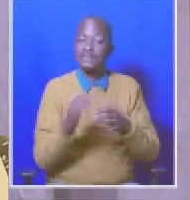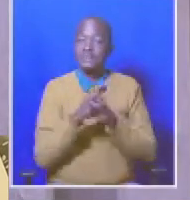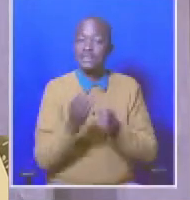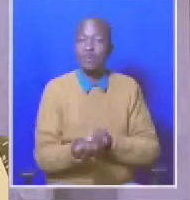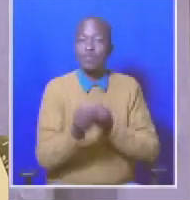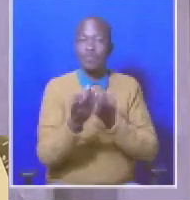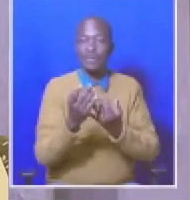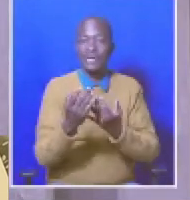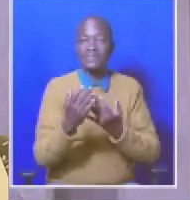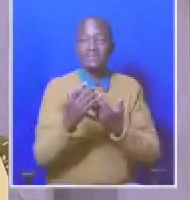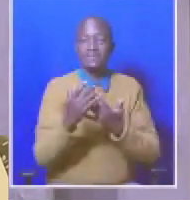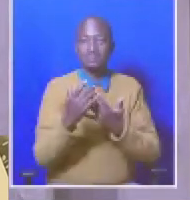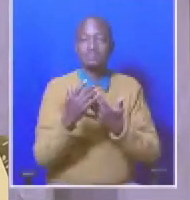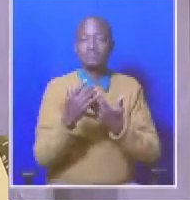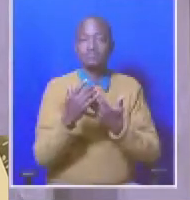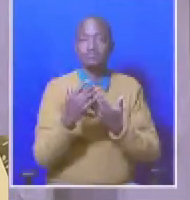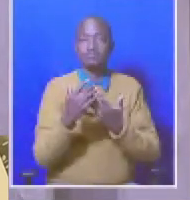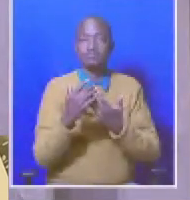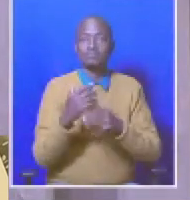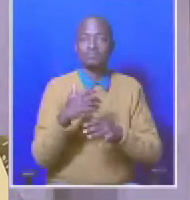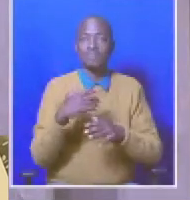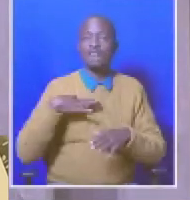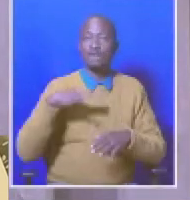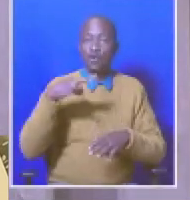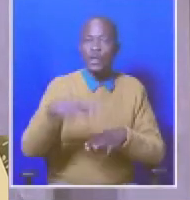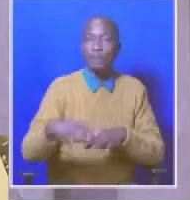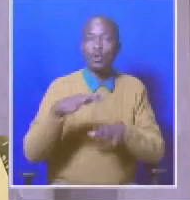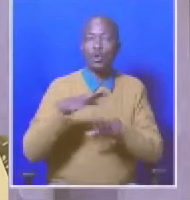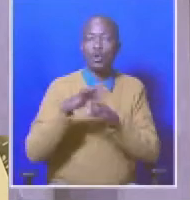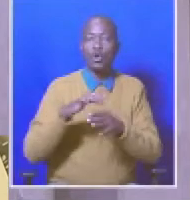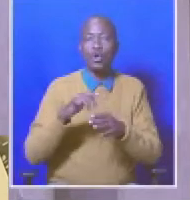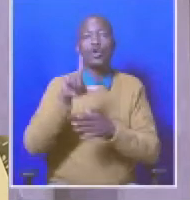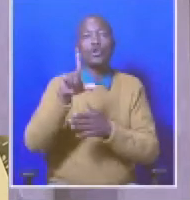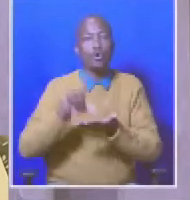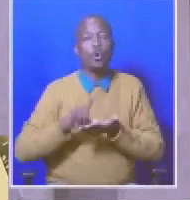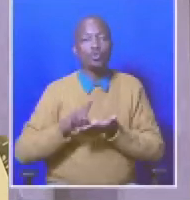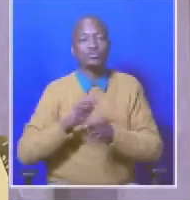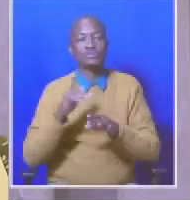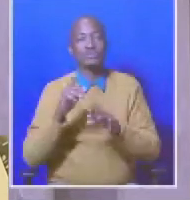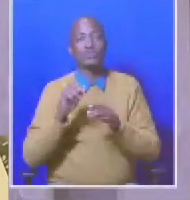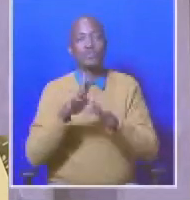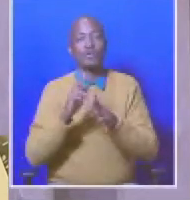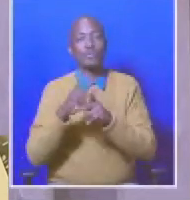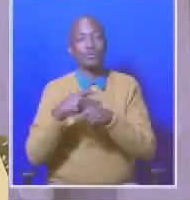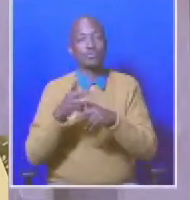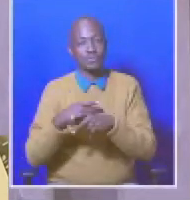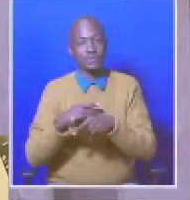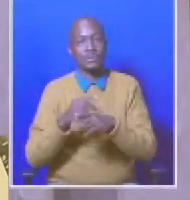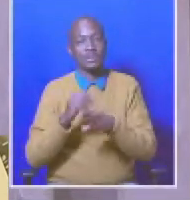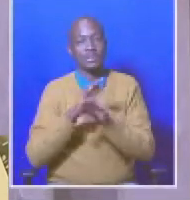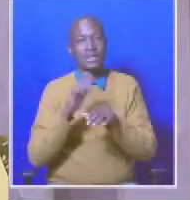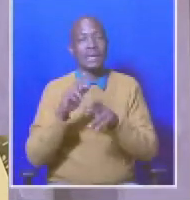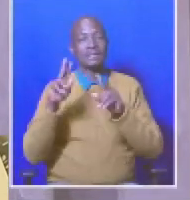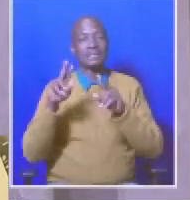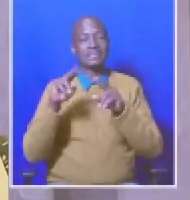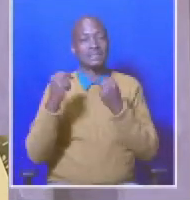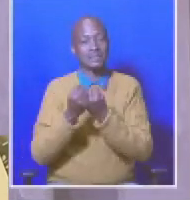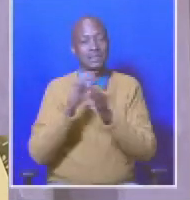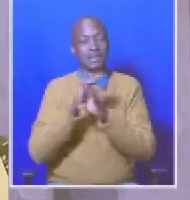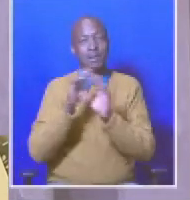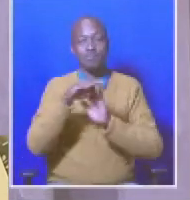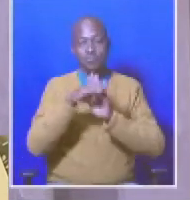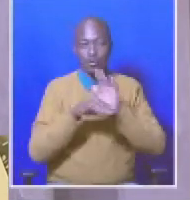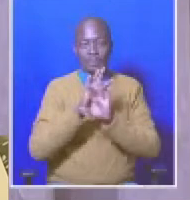provides affordable loans for producers. And the National Rural Youth Service Corps program